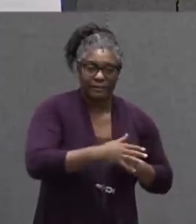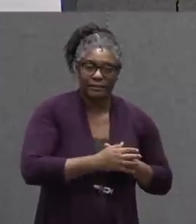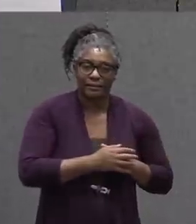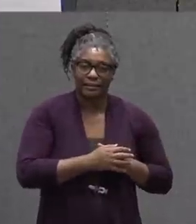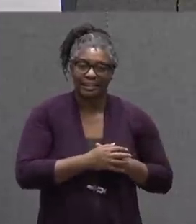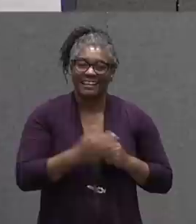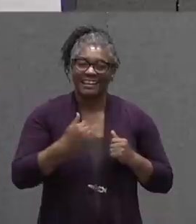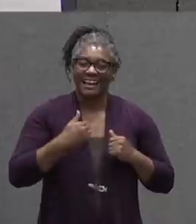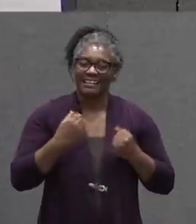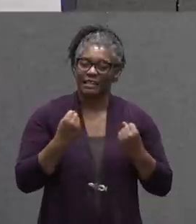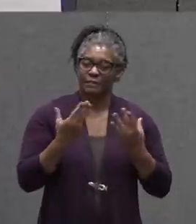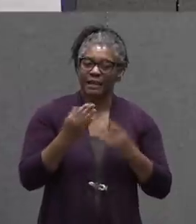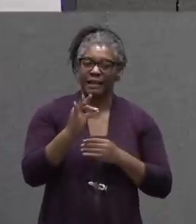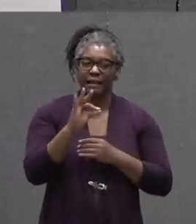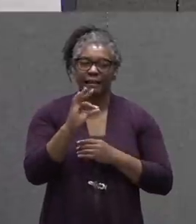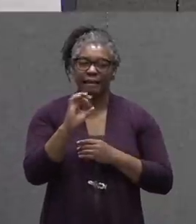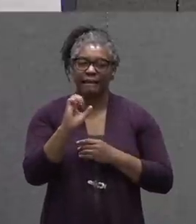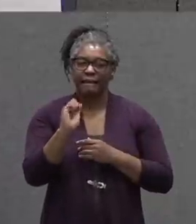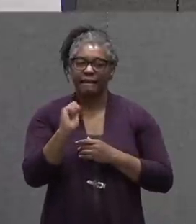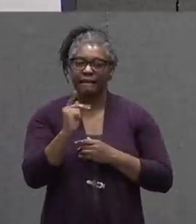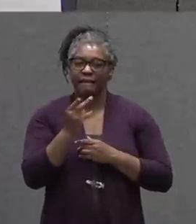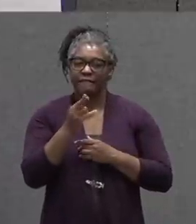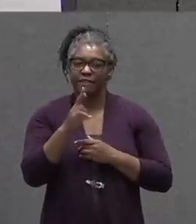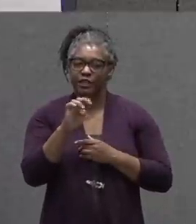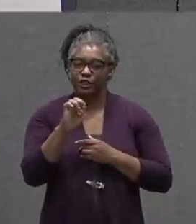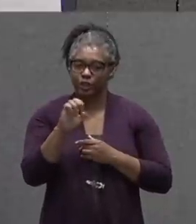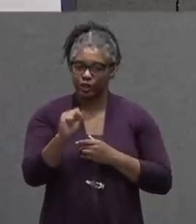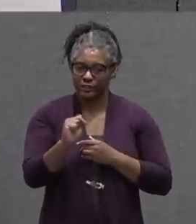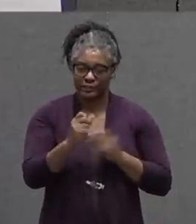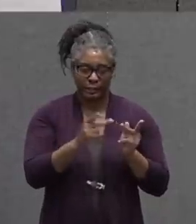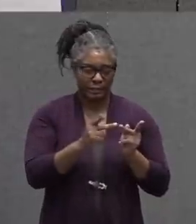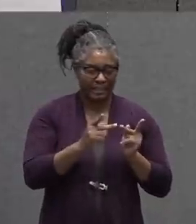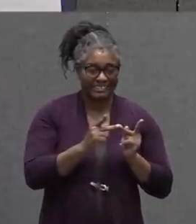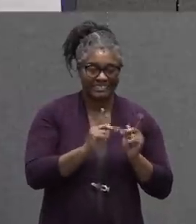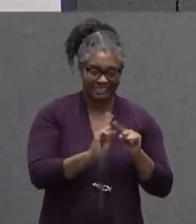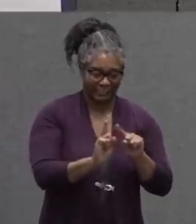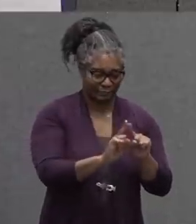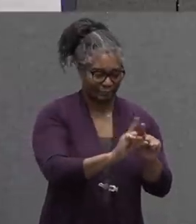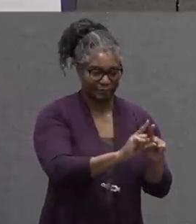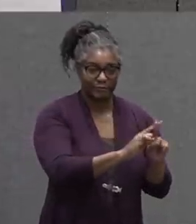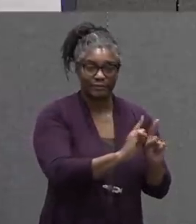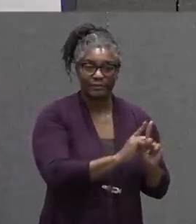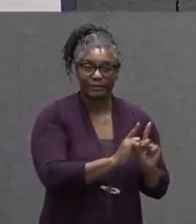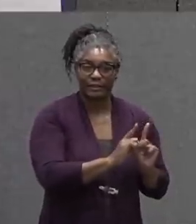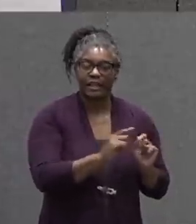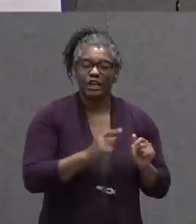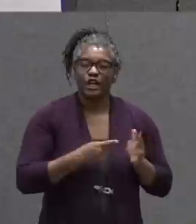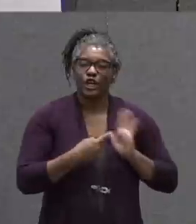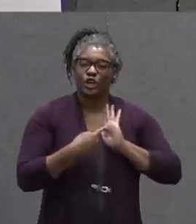places, and it shows sometimes the directions of those places.